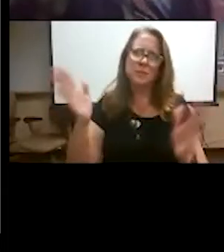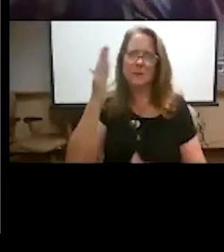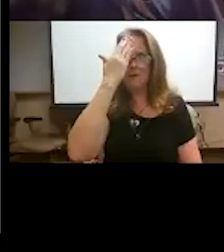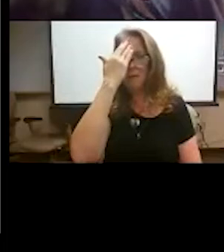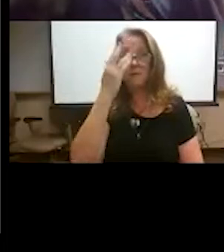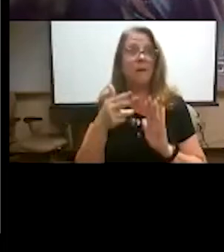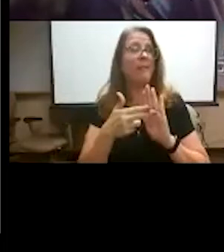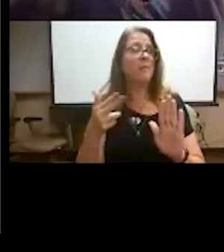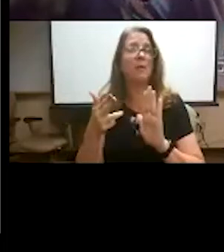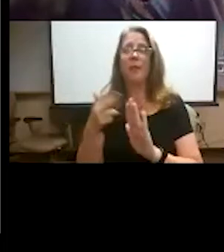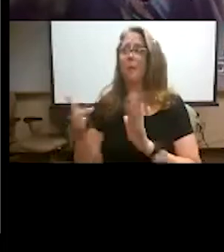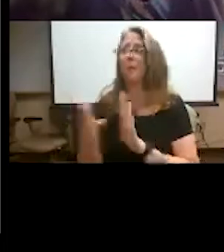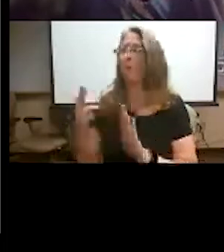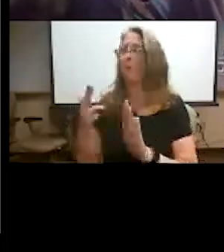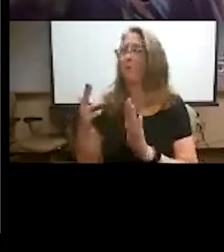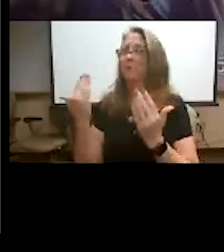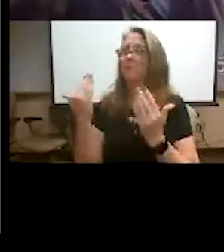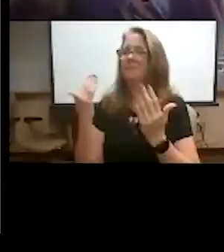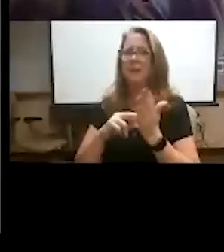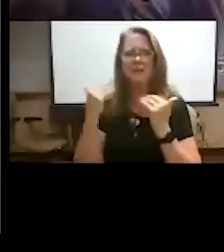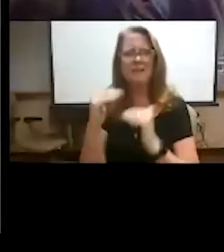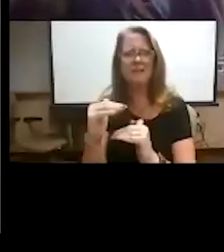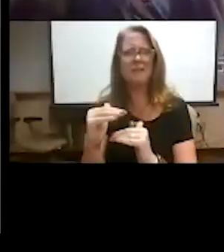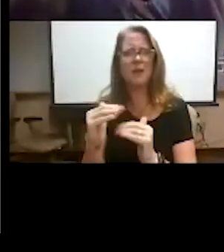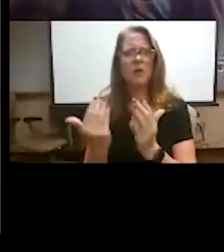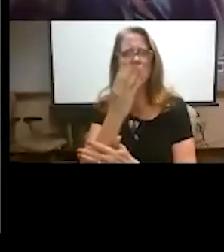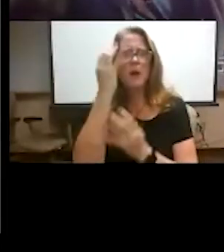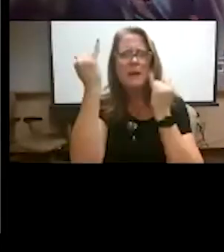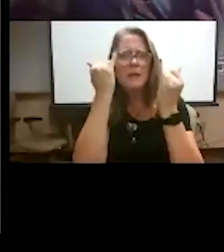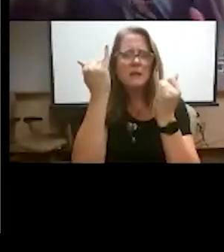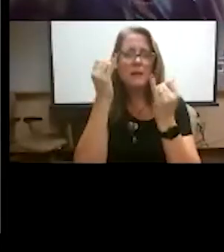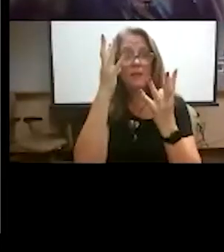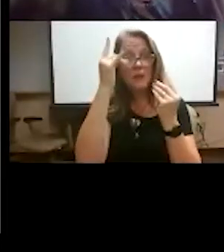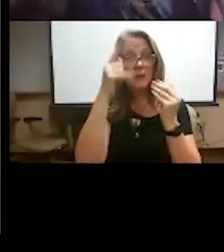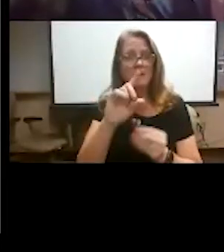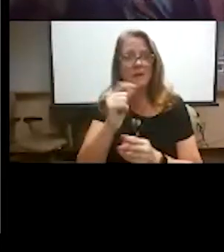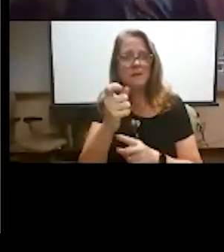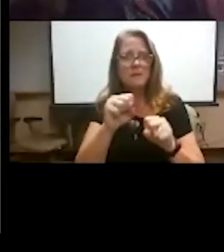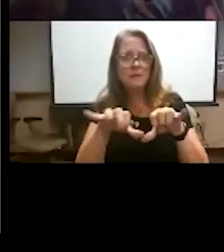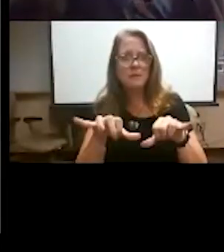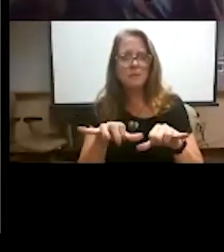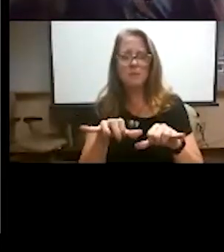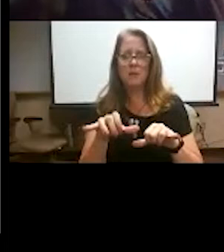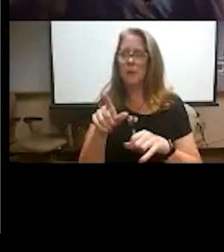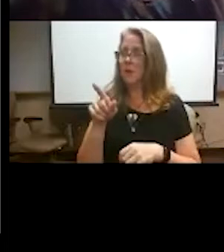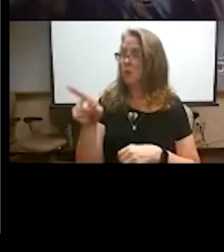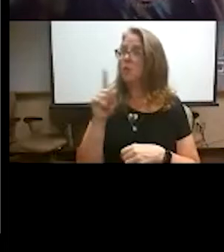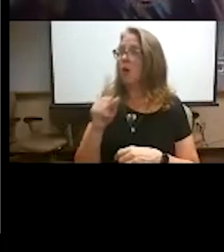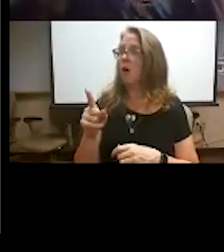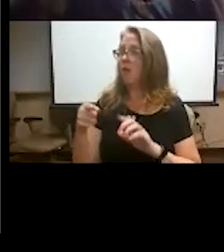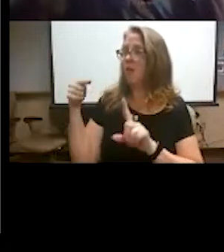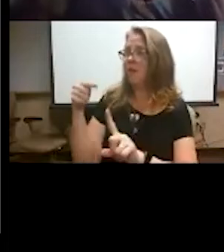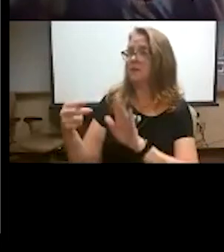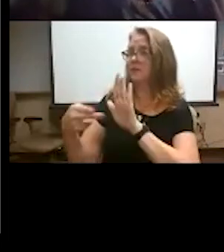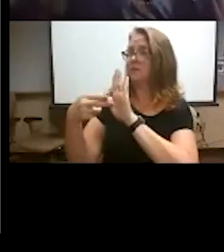and that restricts new formulation. Think of our diagnostic system. We put people into diagnostic